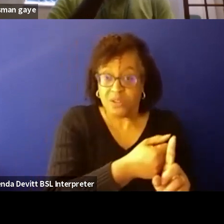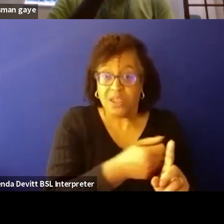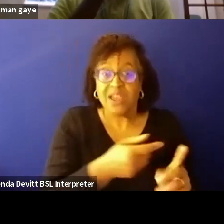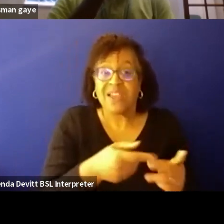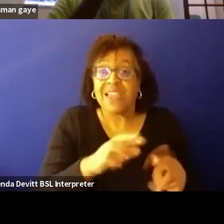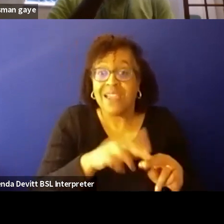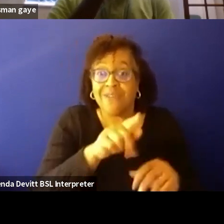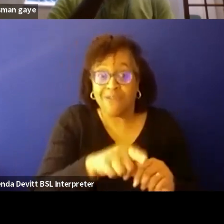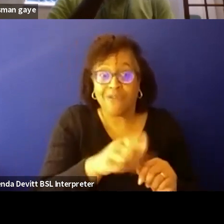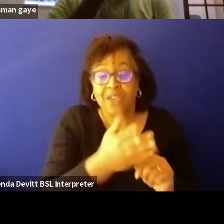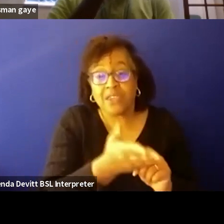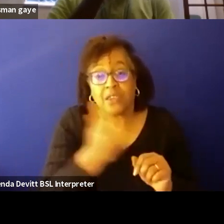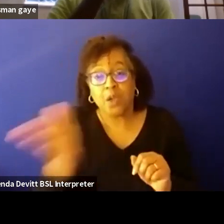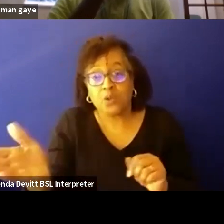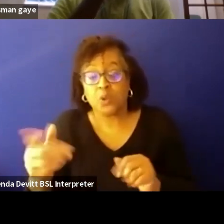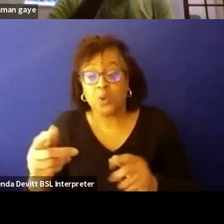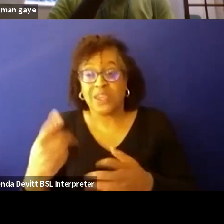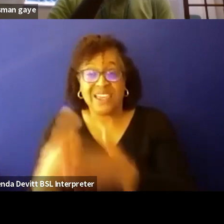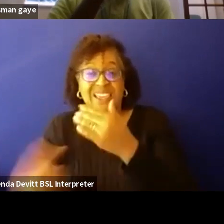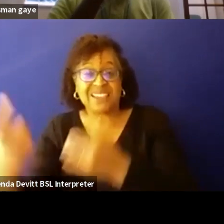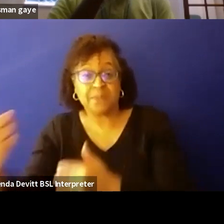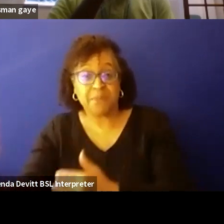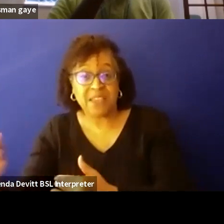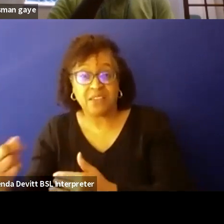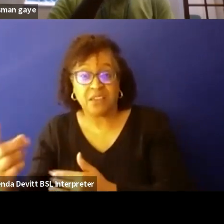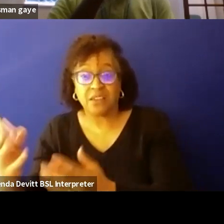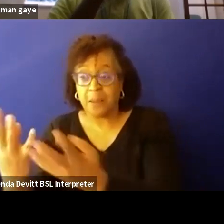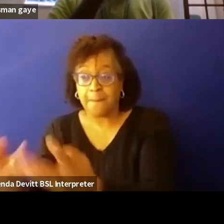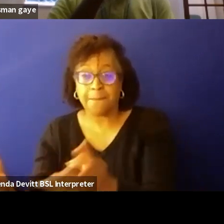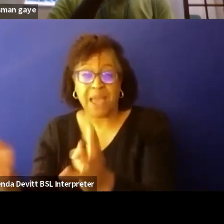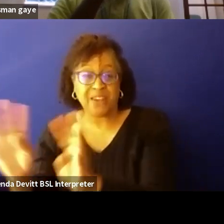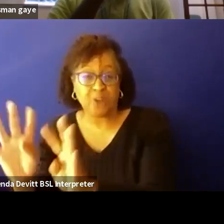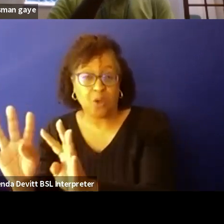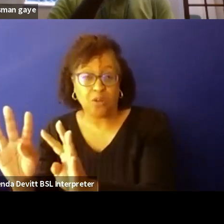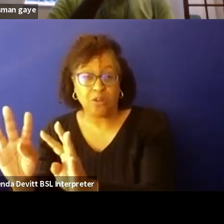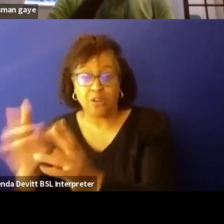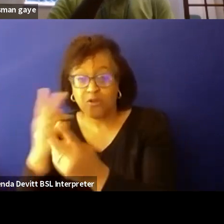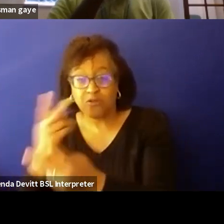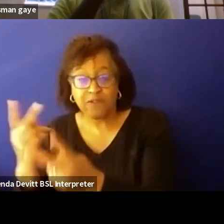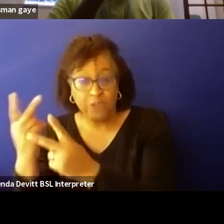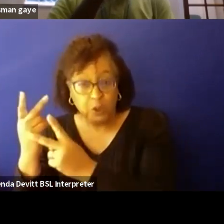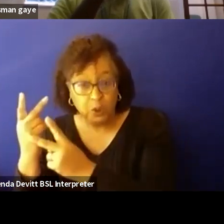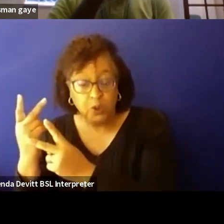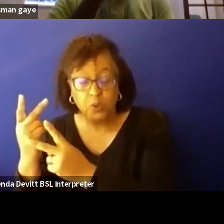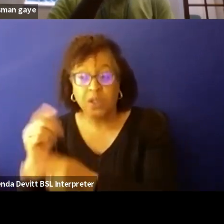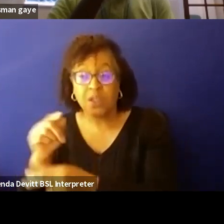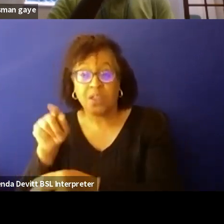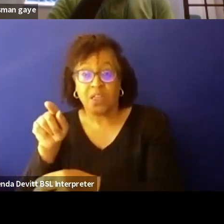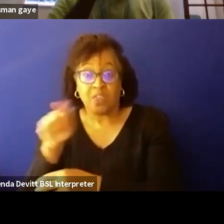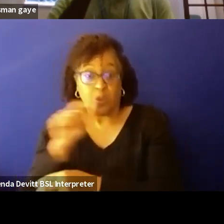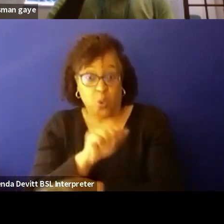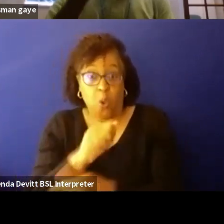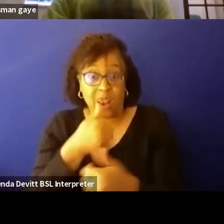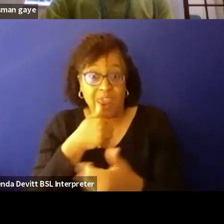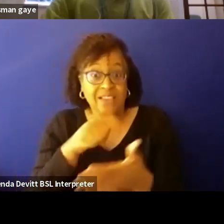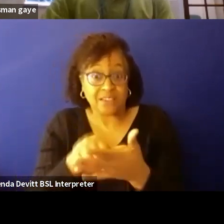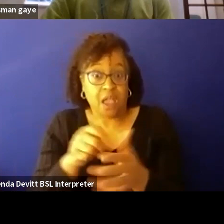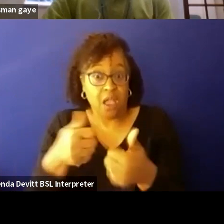wouldn't ignore that, but if they did ignore that, it wouldn't go in their favour, I wouldn't have thought. Okay, thank you. Thanks for your